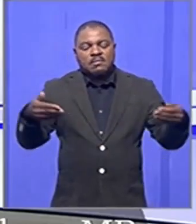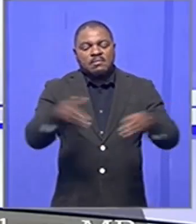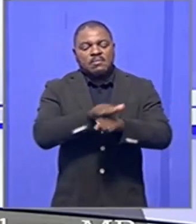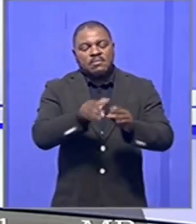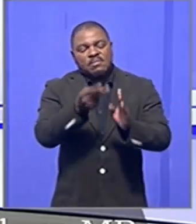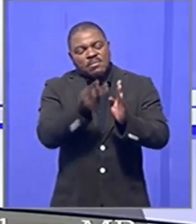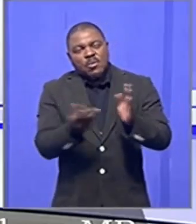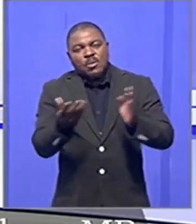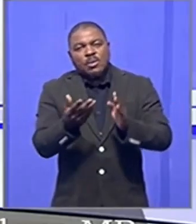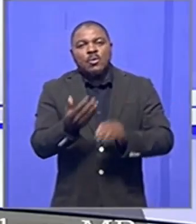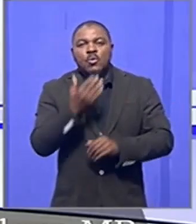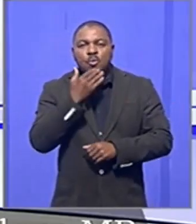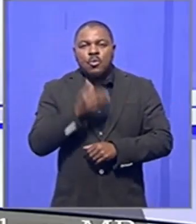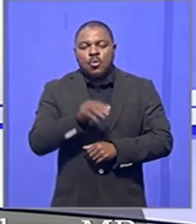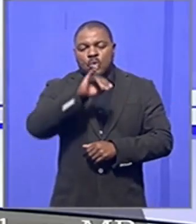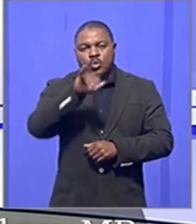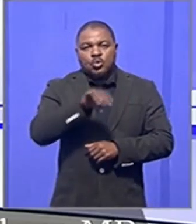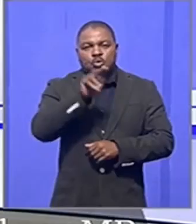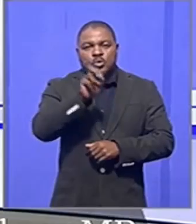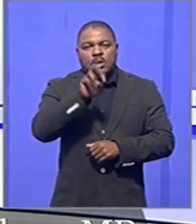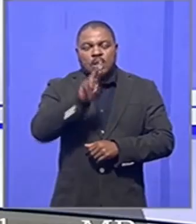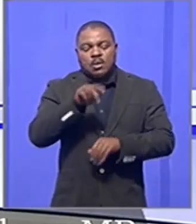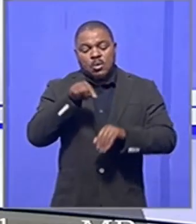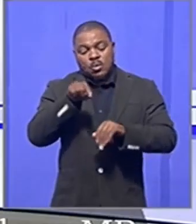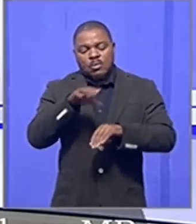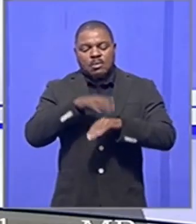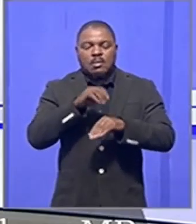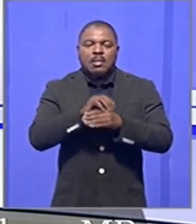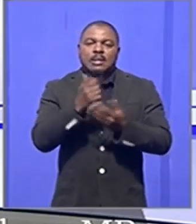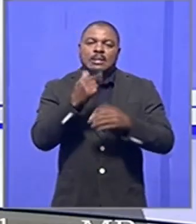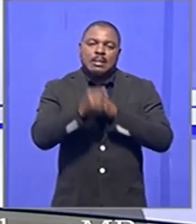epetšego Junior Mabantla wa mengwaga e 6.